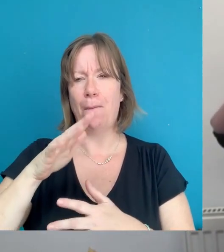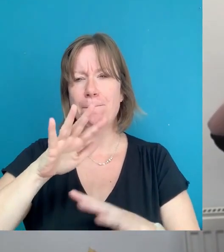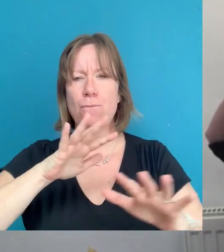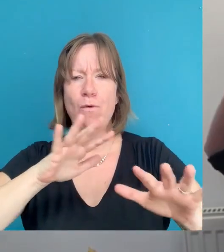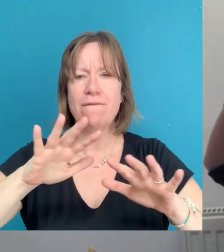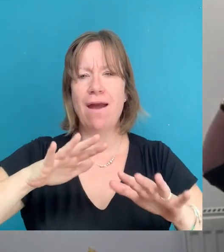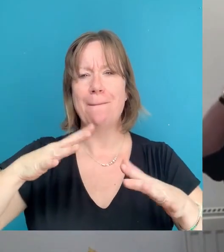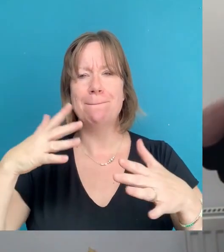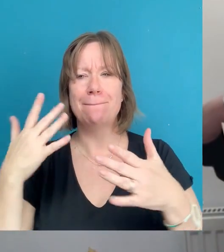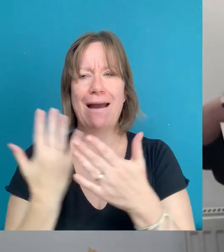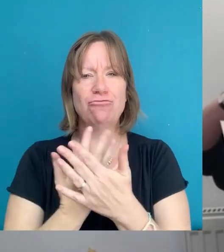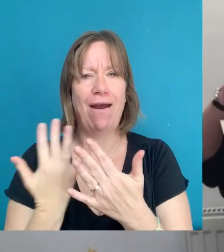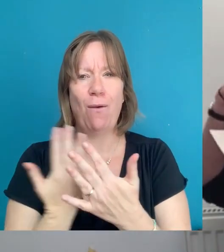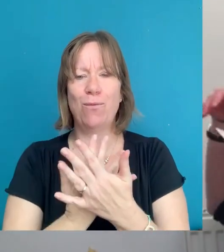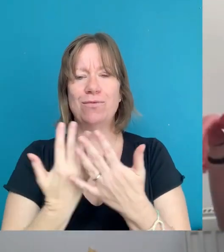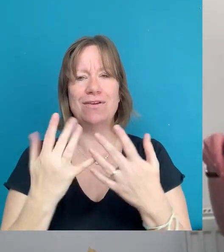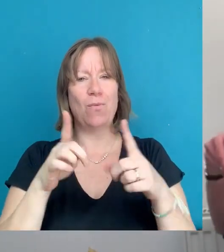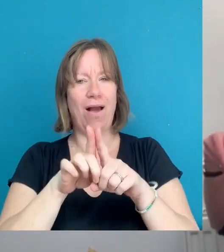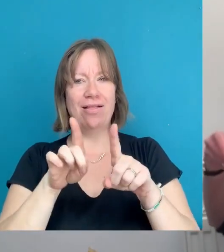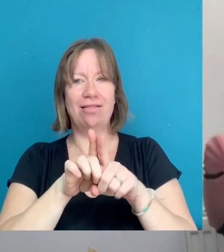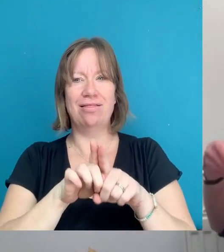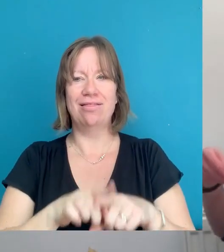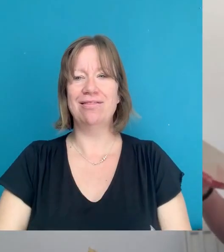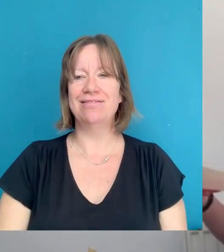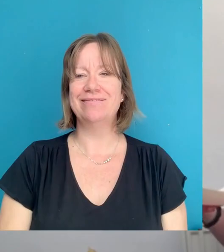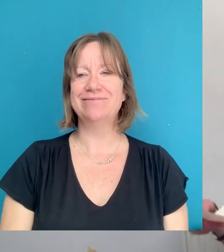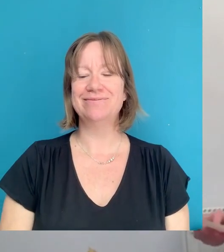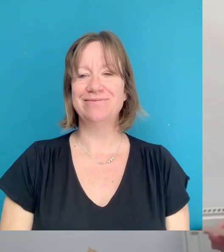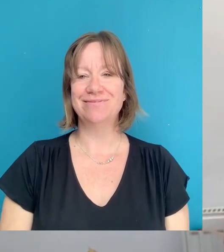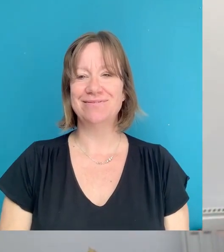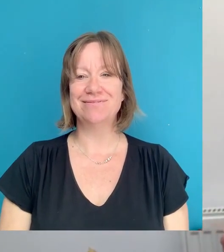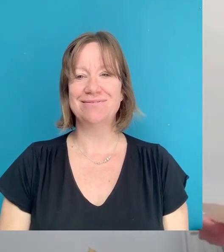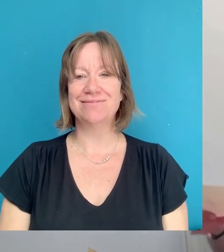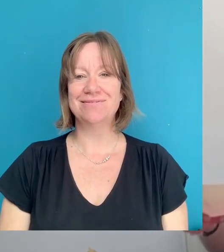nice movement in the background as well.